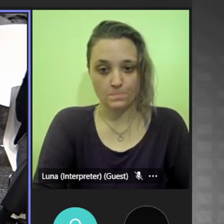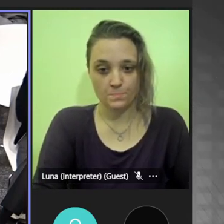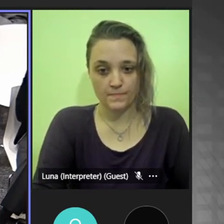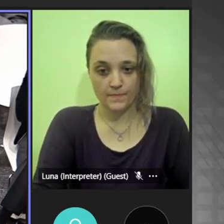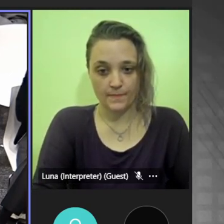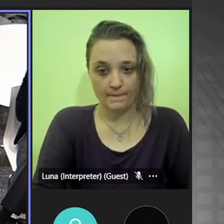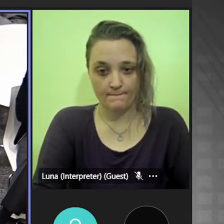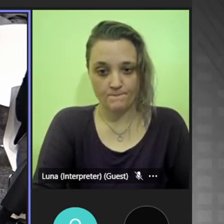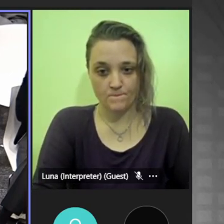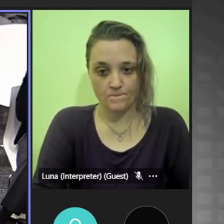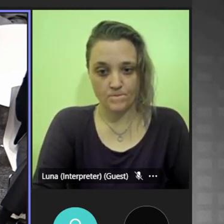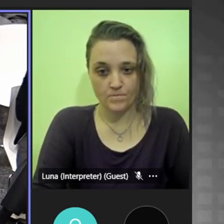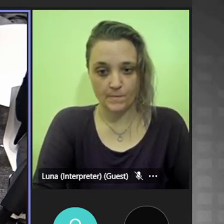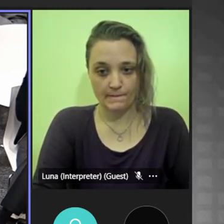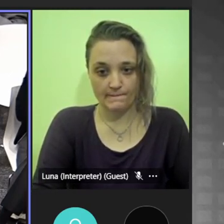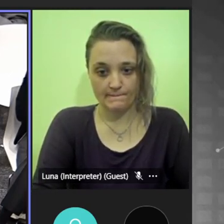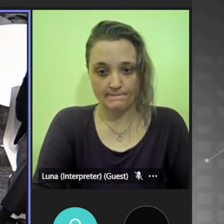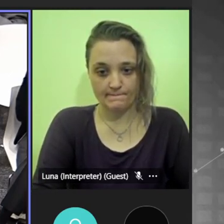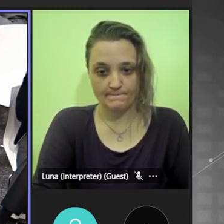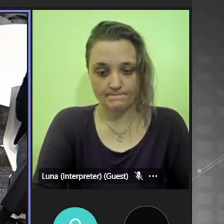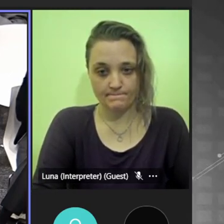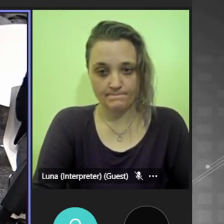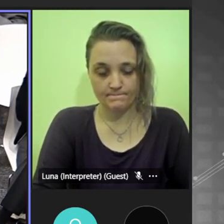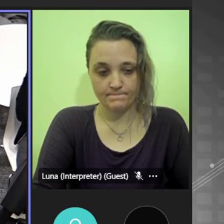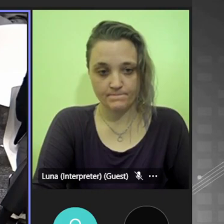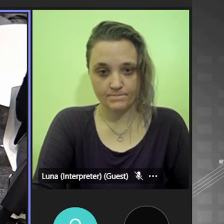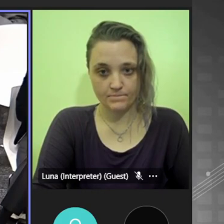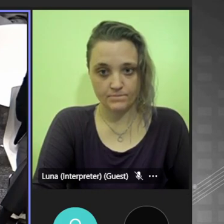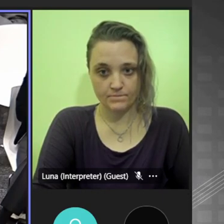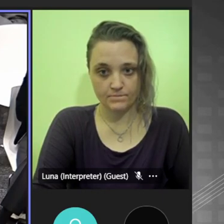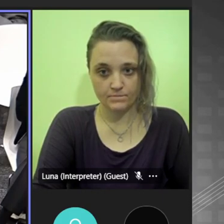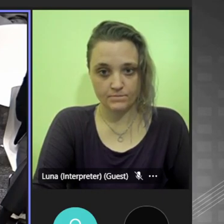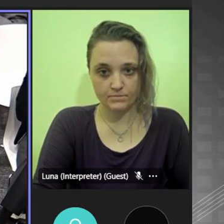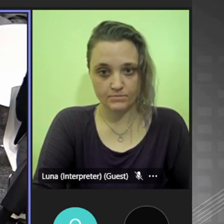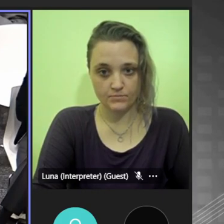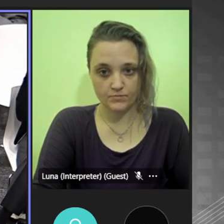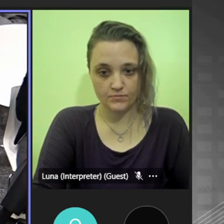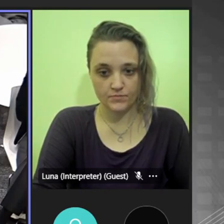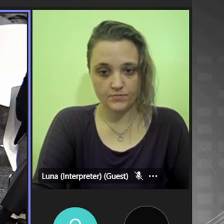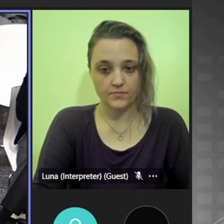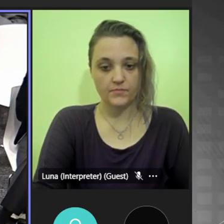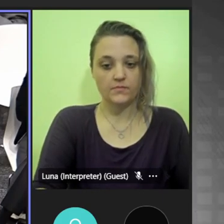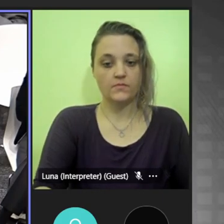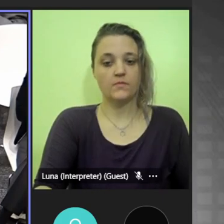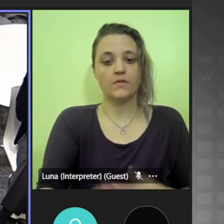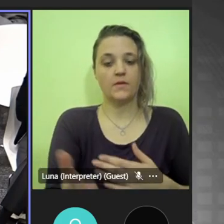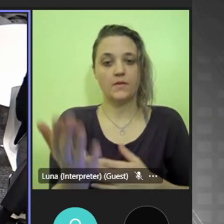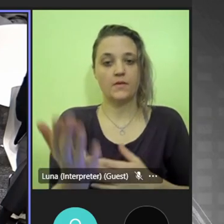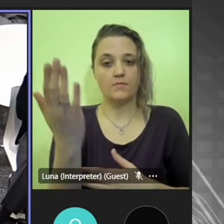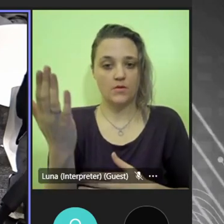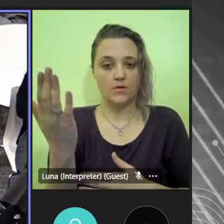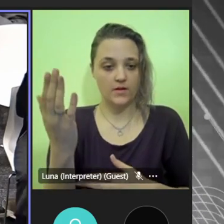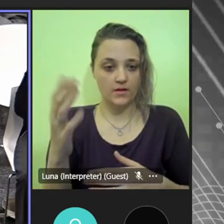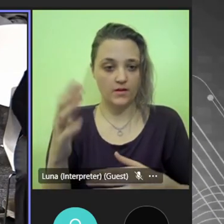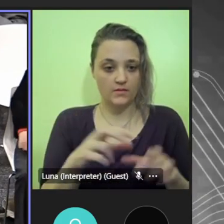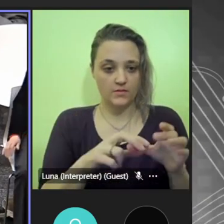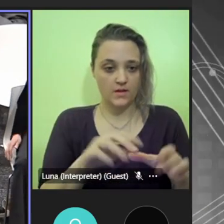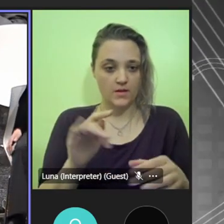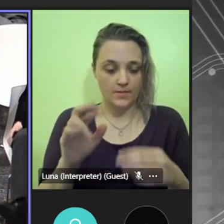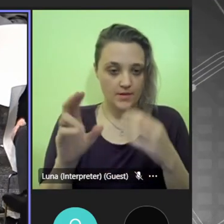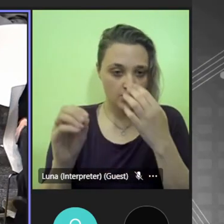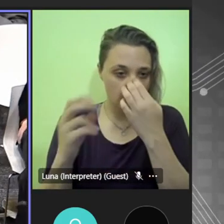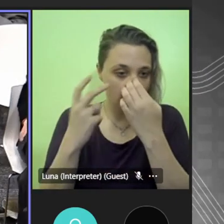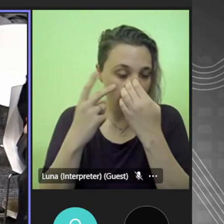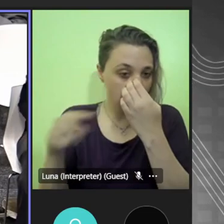in our budget, and the budget is sewer. What y'all do with the money y'all give for Metro? What y'all do with the money y'all give for